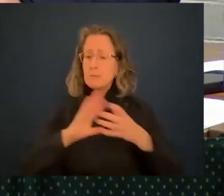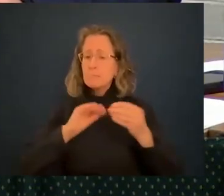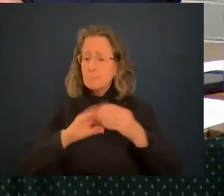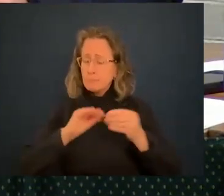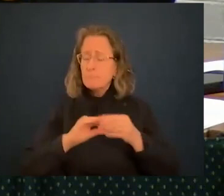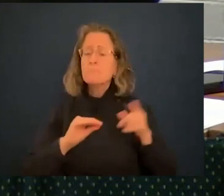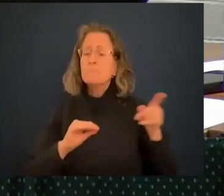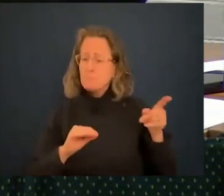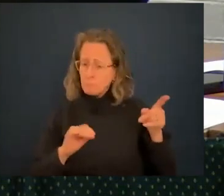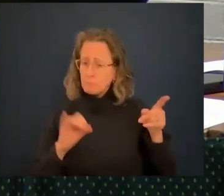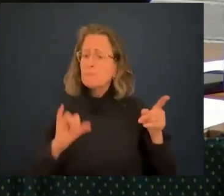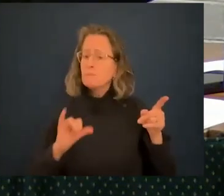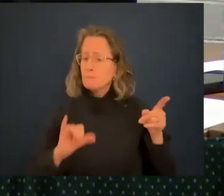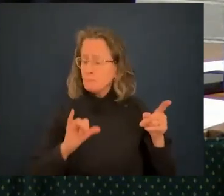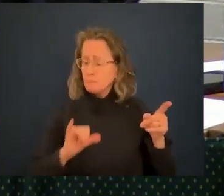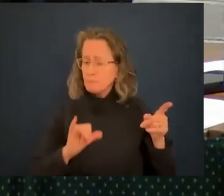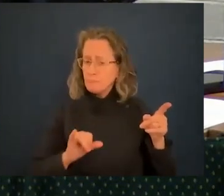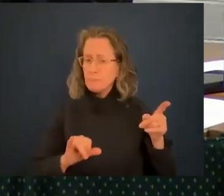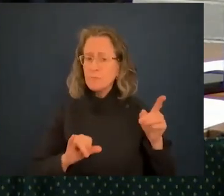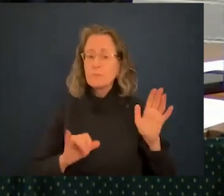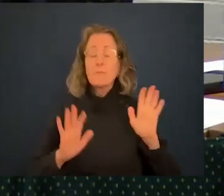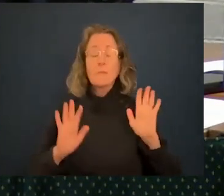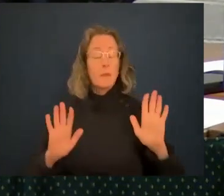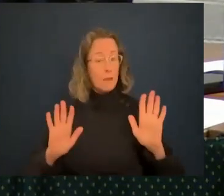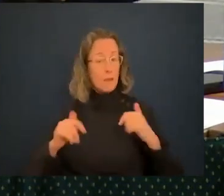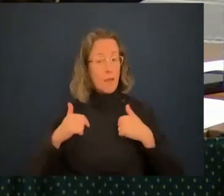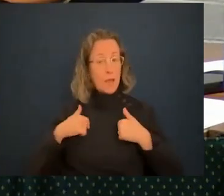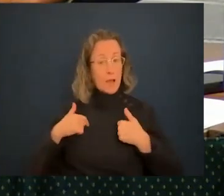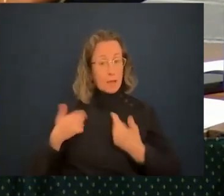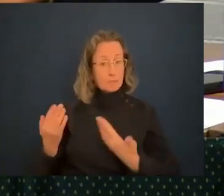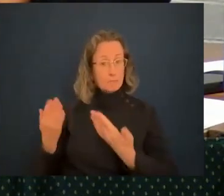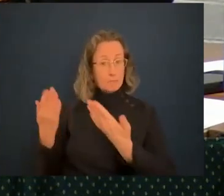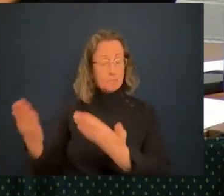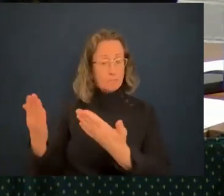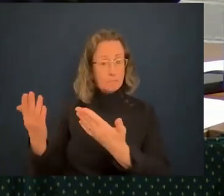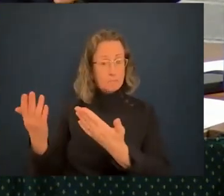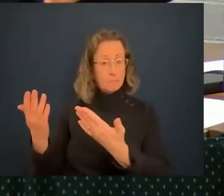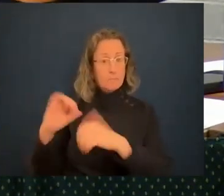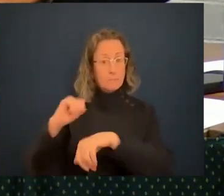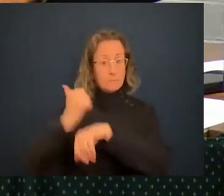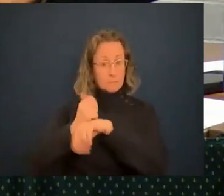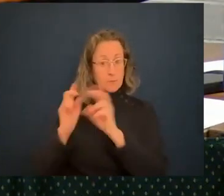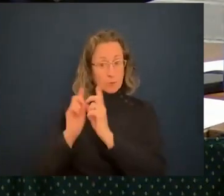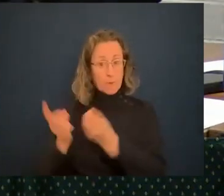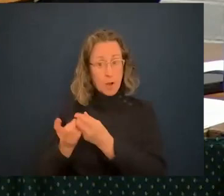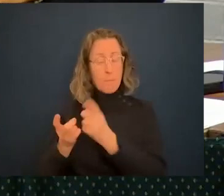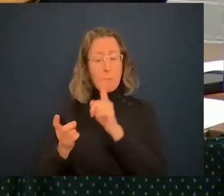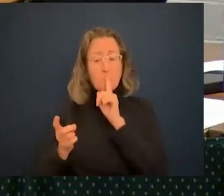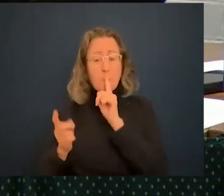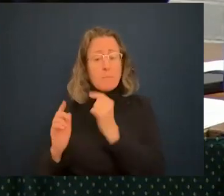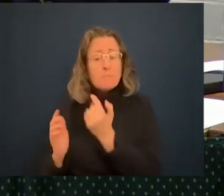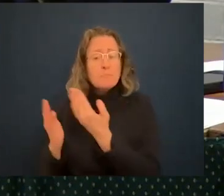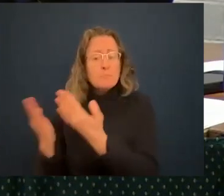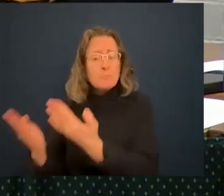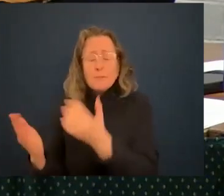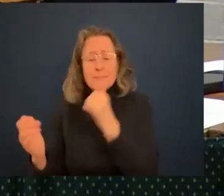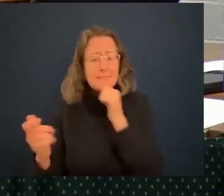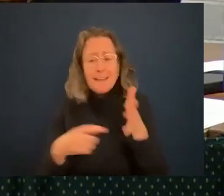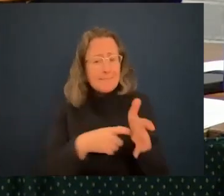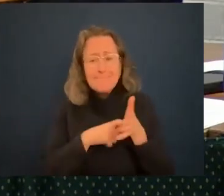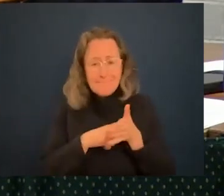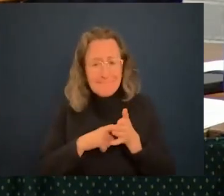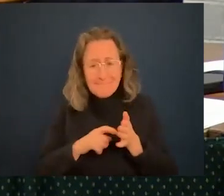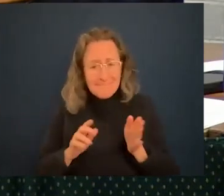when we're so I want to be clear I made a proposal about creating a department I mean it's not demand it's a proposal right